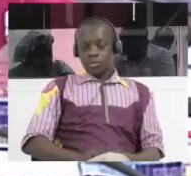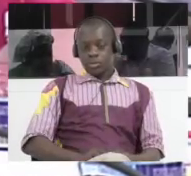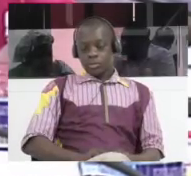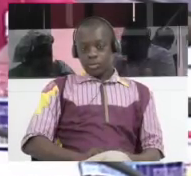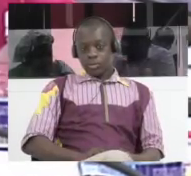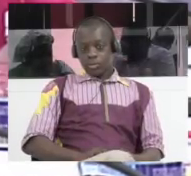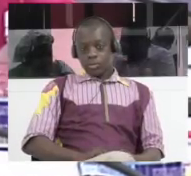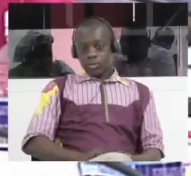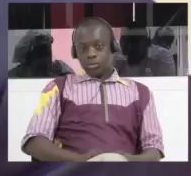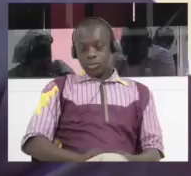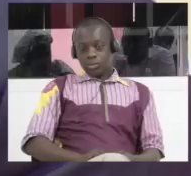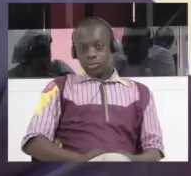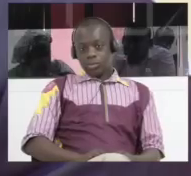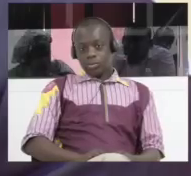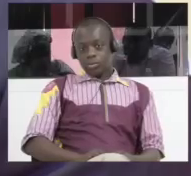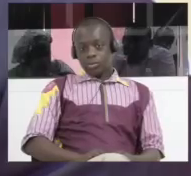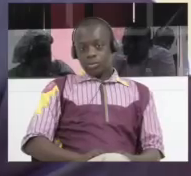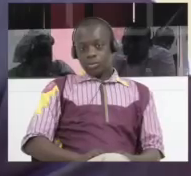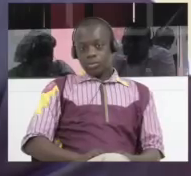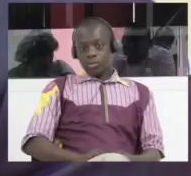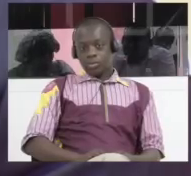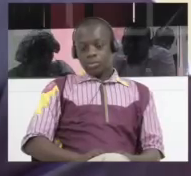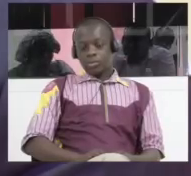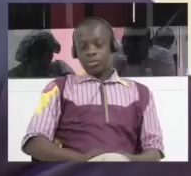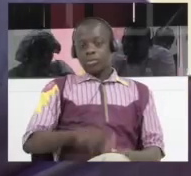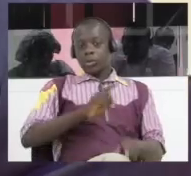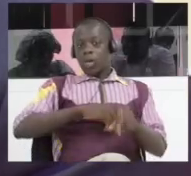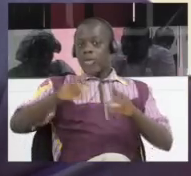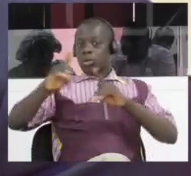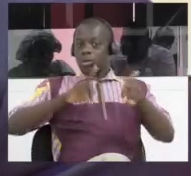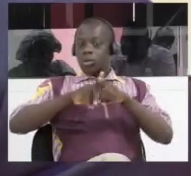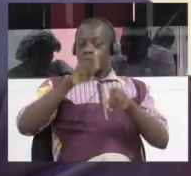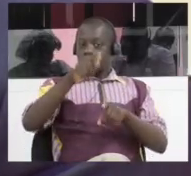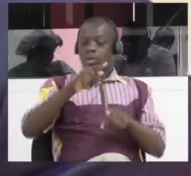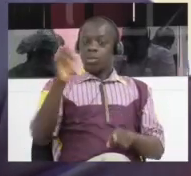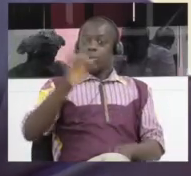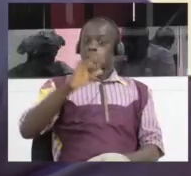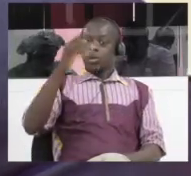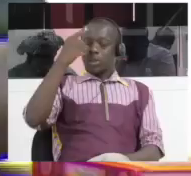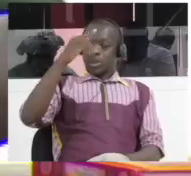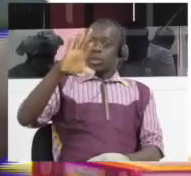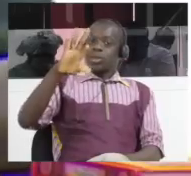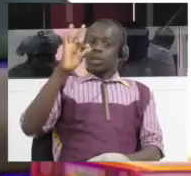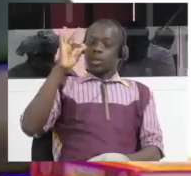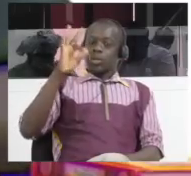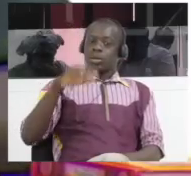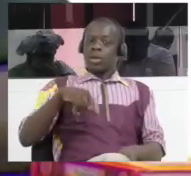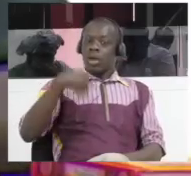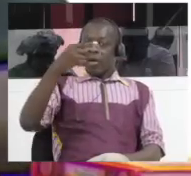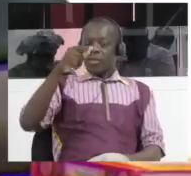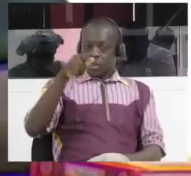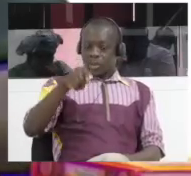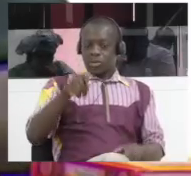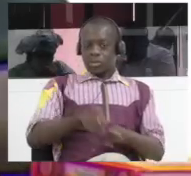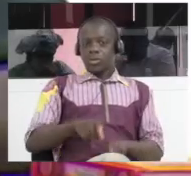And having discussed with him, what did you decide to do next? Well, after